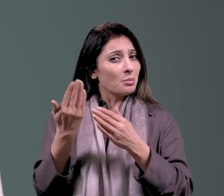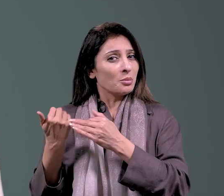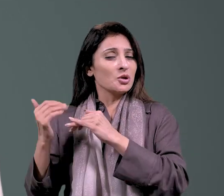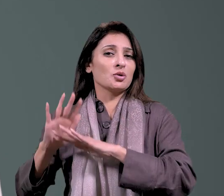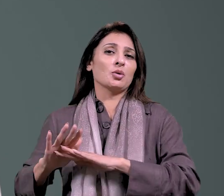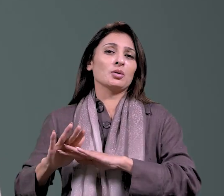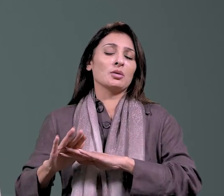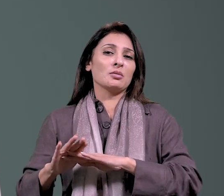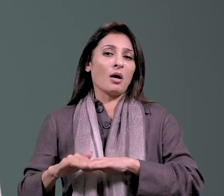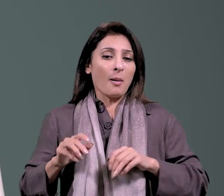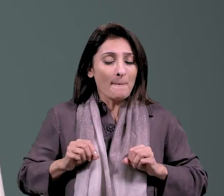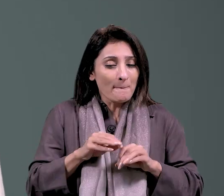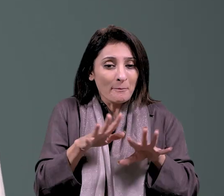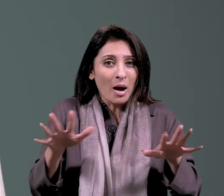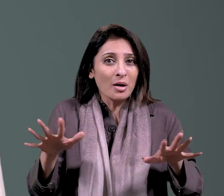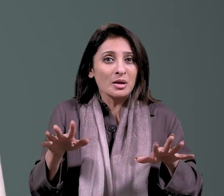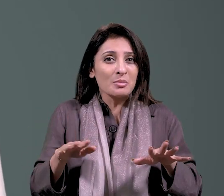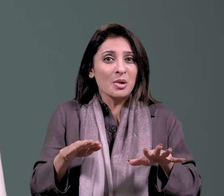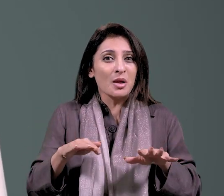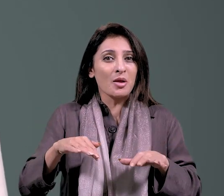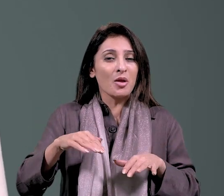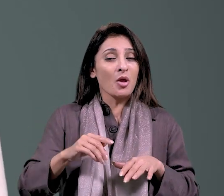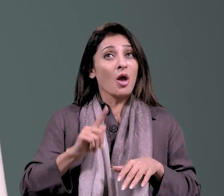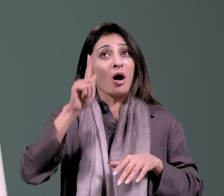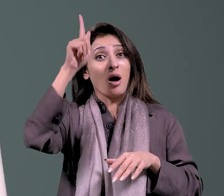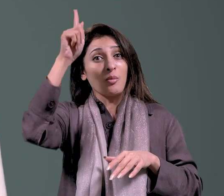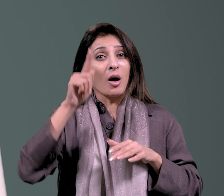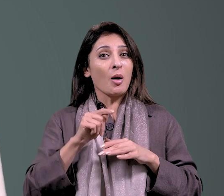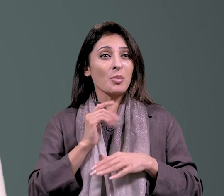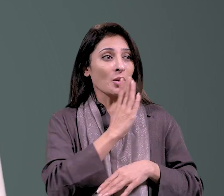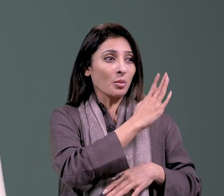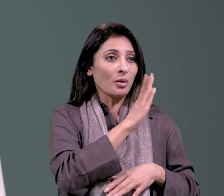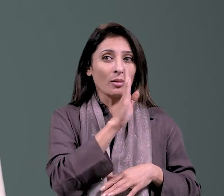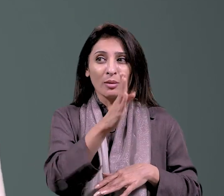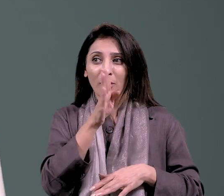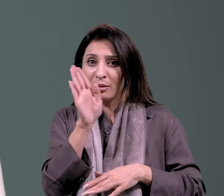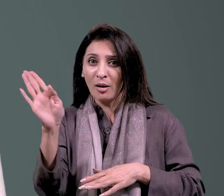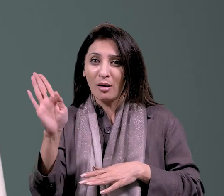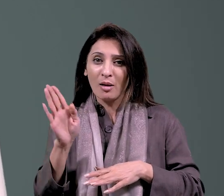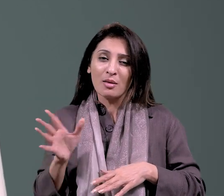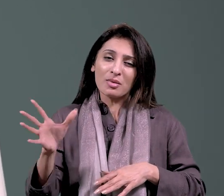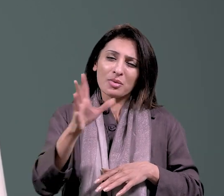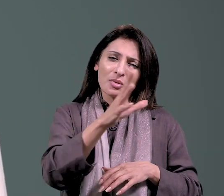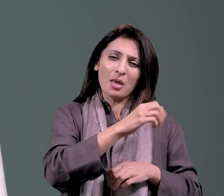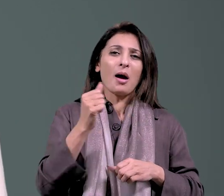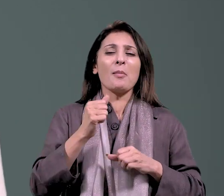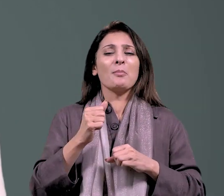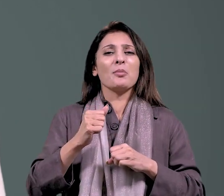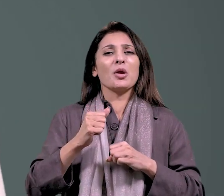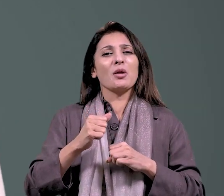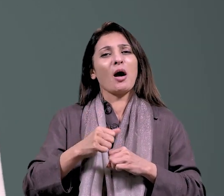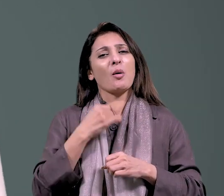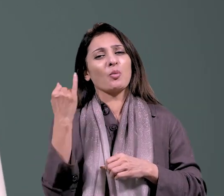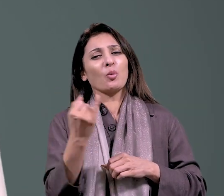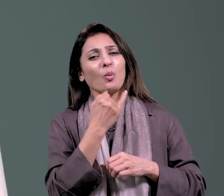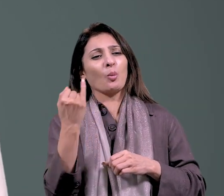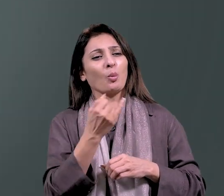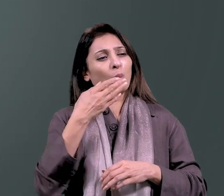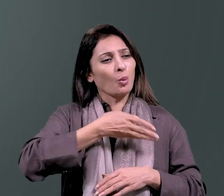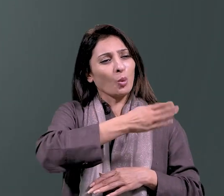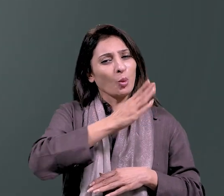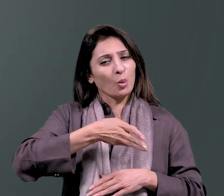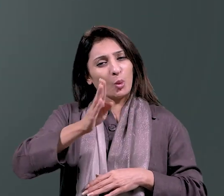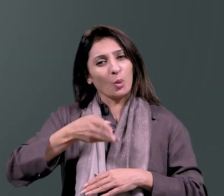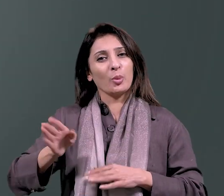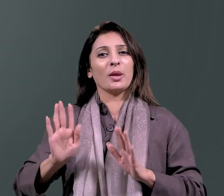sea, air, or space. East, west, north, south, you have been all over the